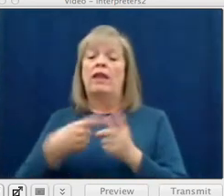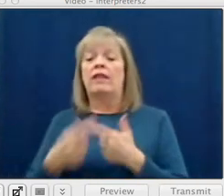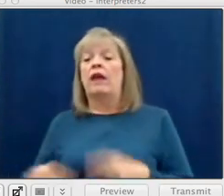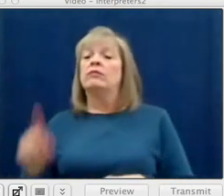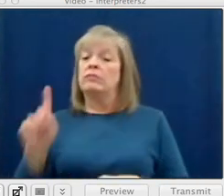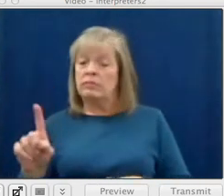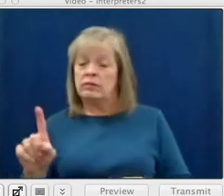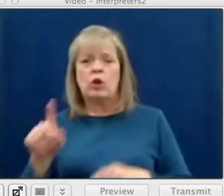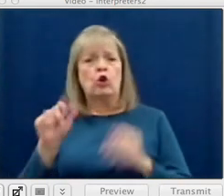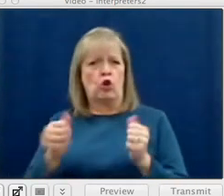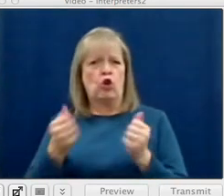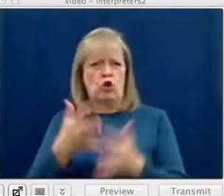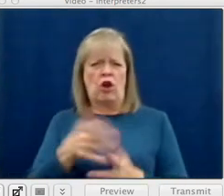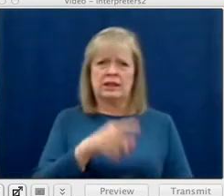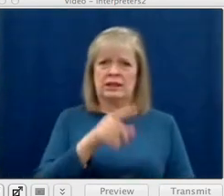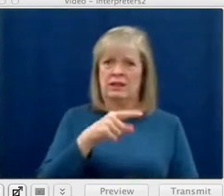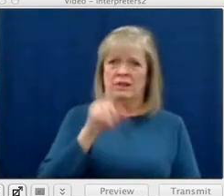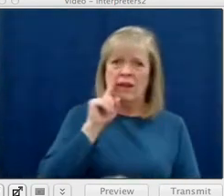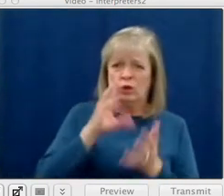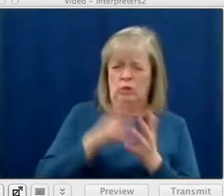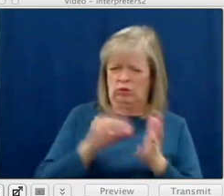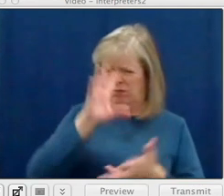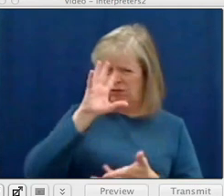comment, then that distinction is made.